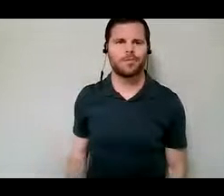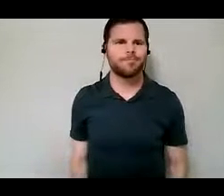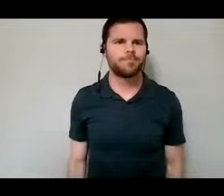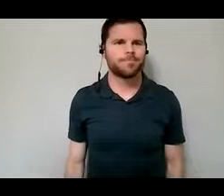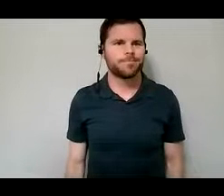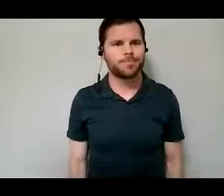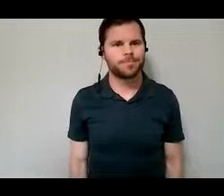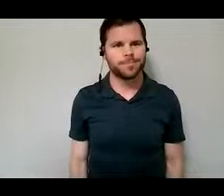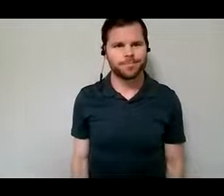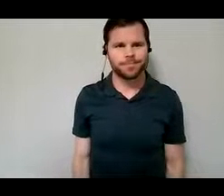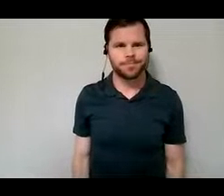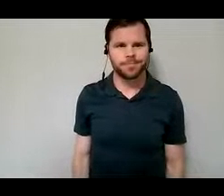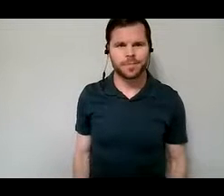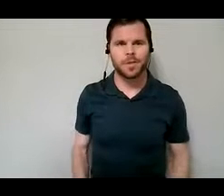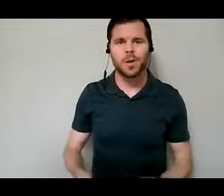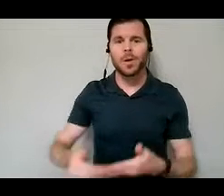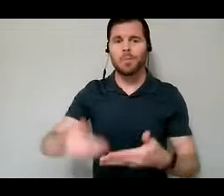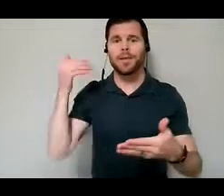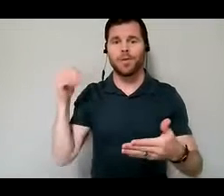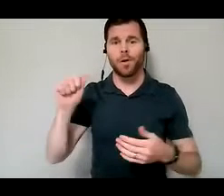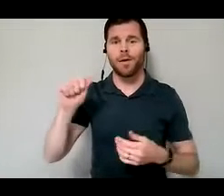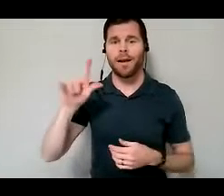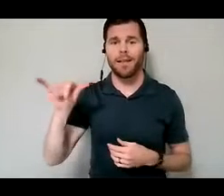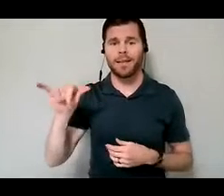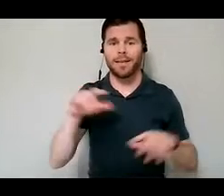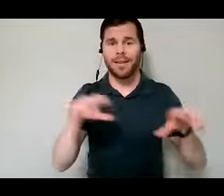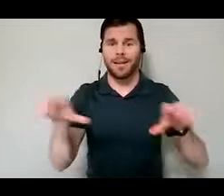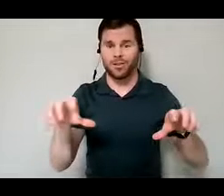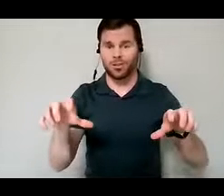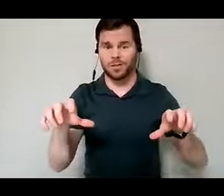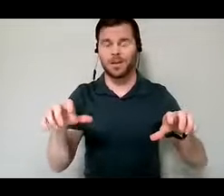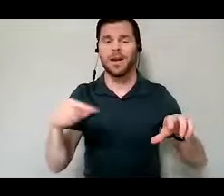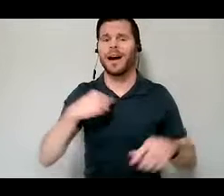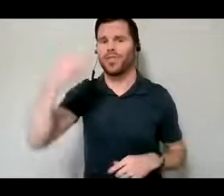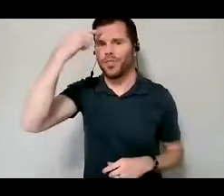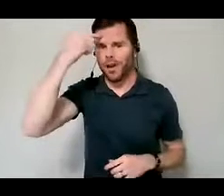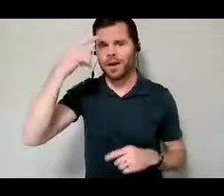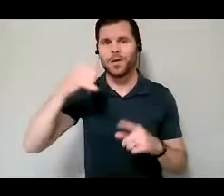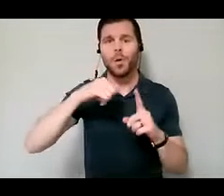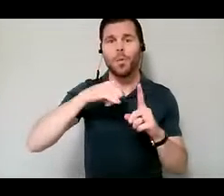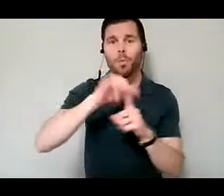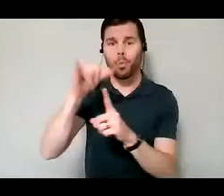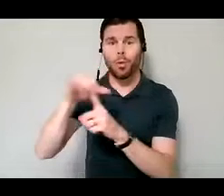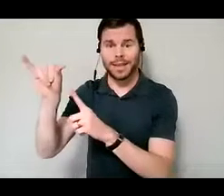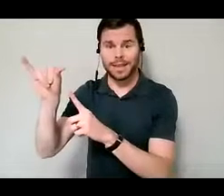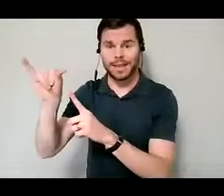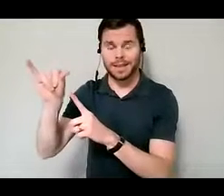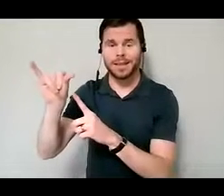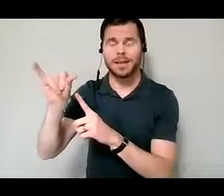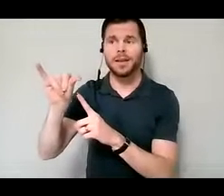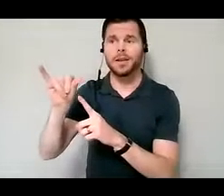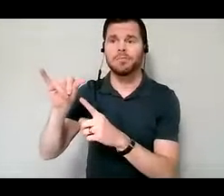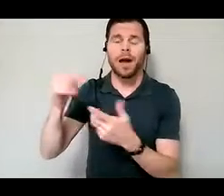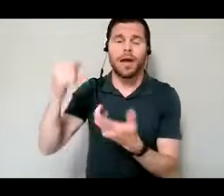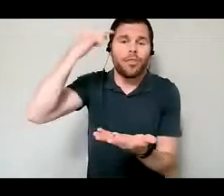Before Ally Action, I definitely thought that when something was going on, like if someone was being bullied, there wasn't really much I